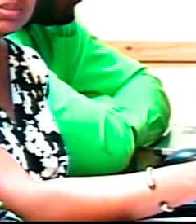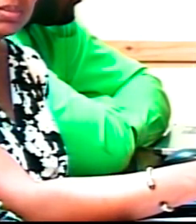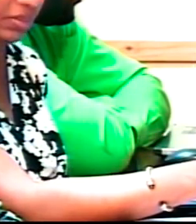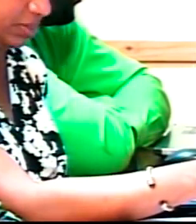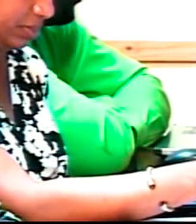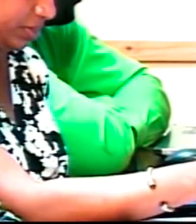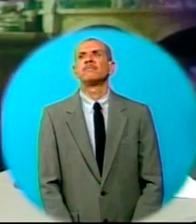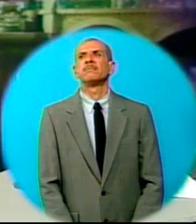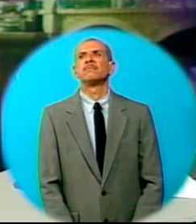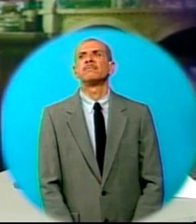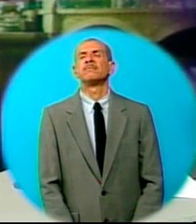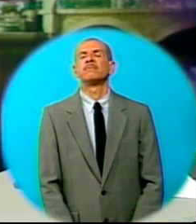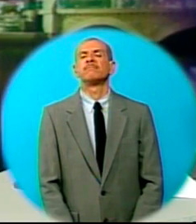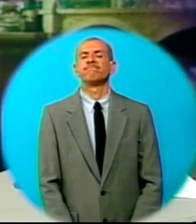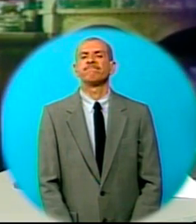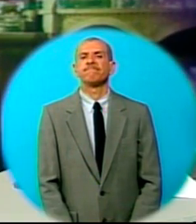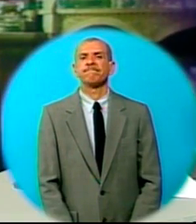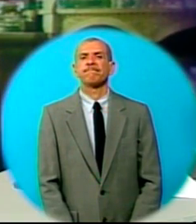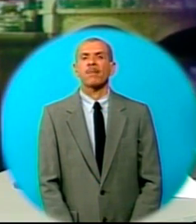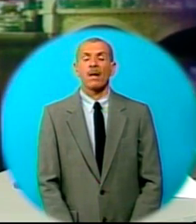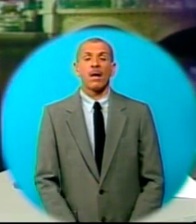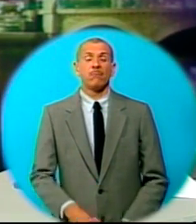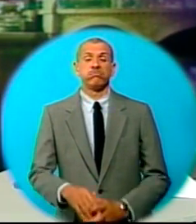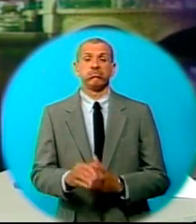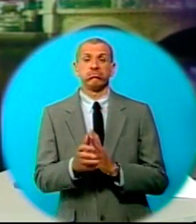and police officers.